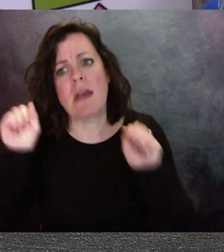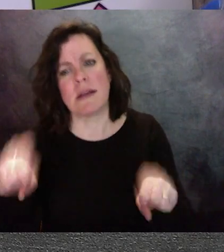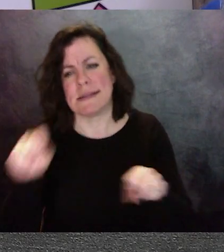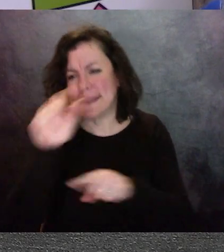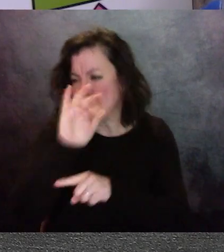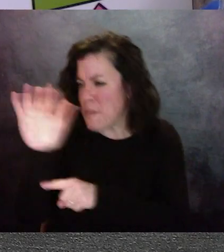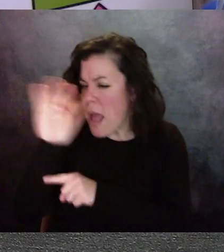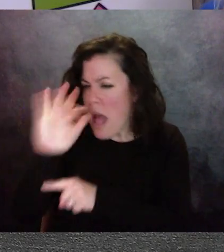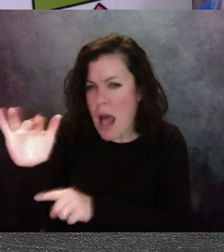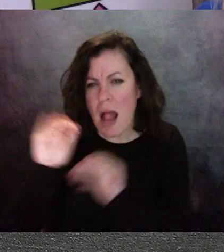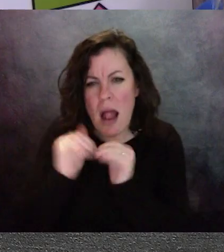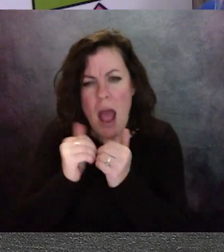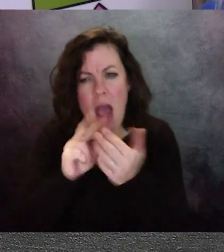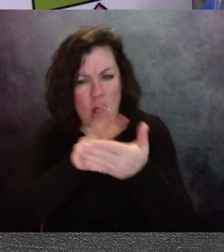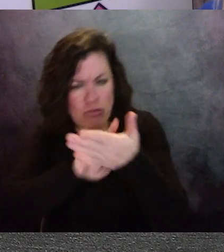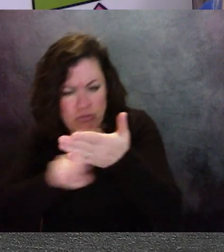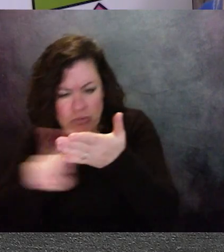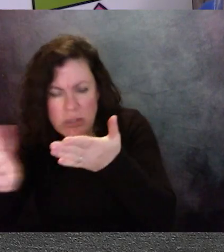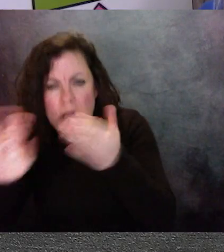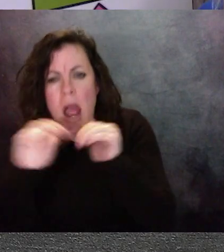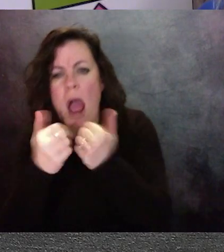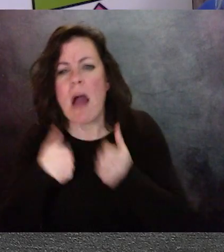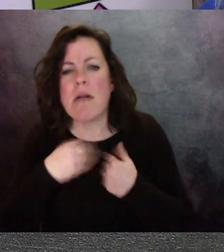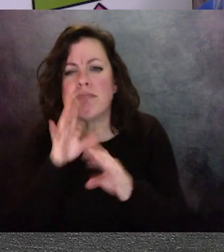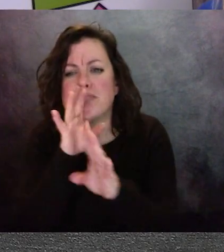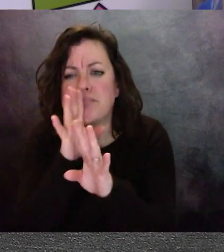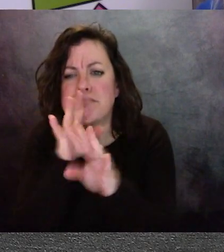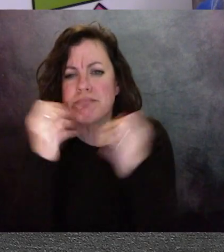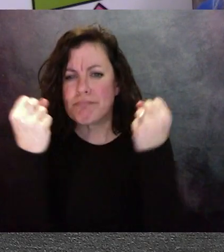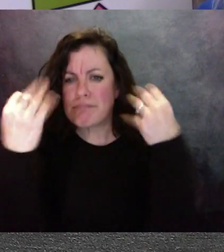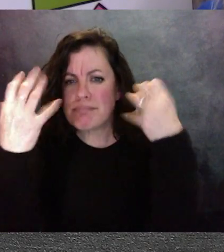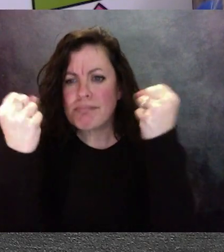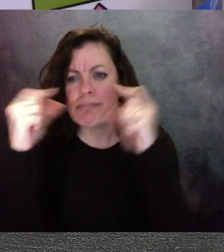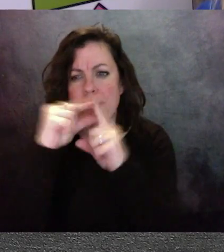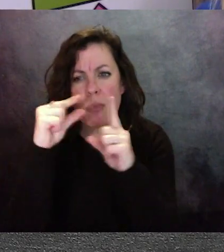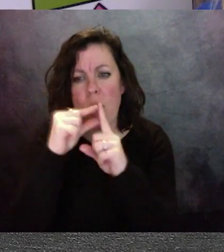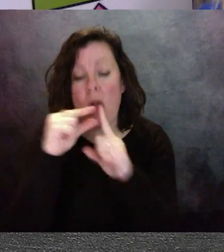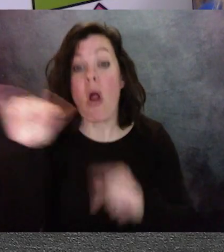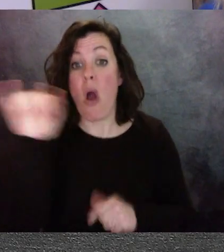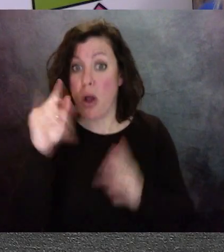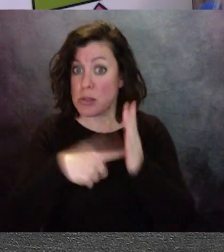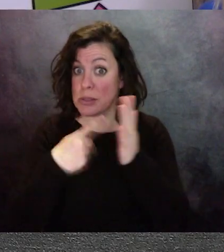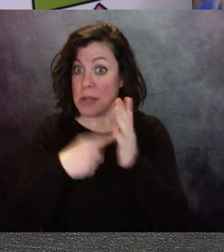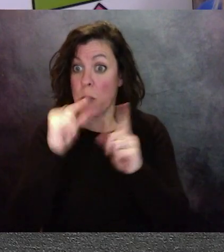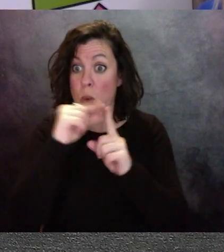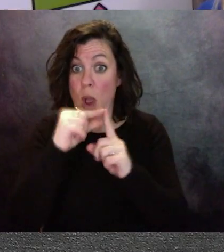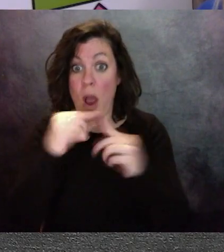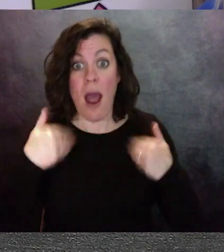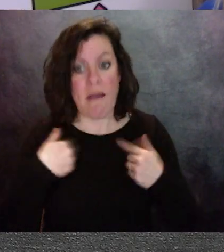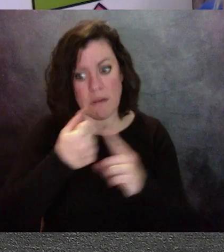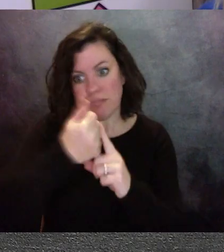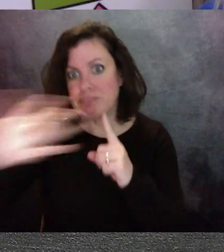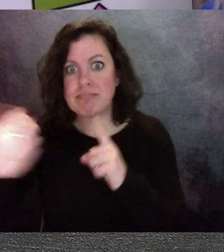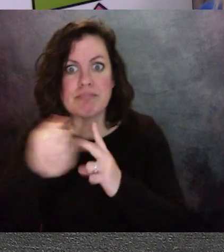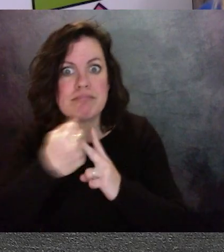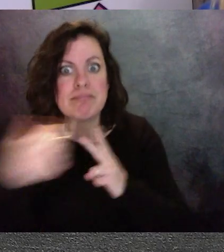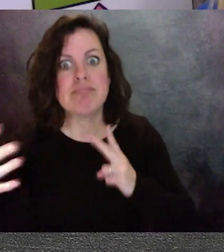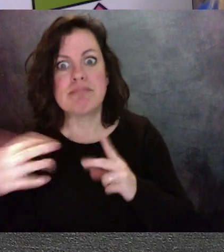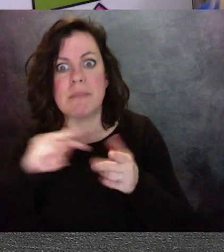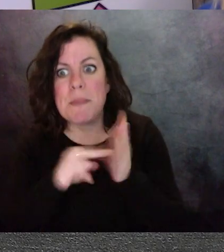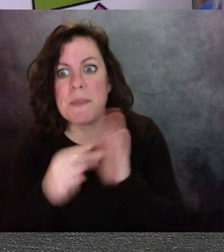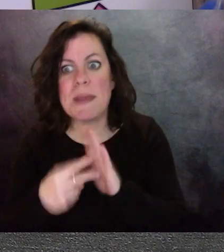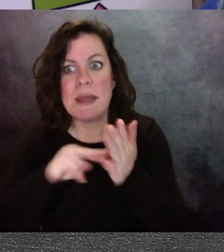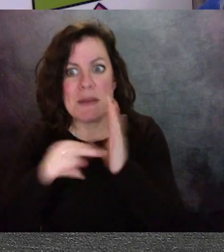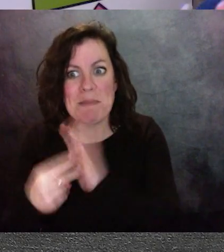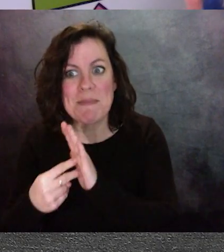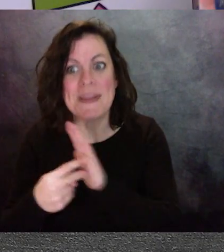say them, and especially I like to find out what they mean or their definition. Well, today we're going to learn about a great